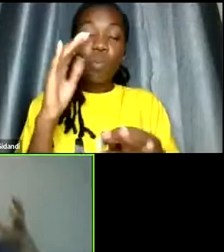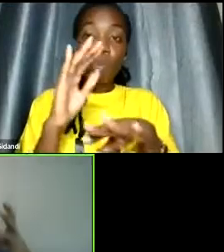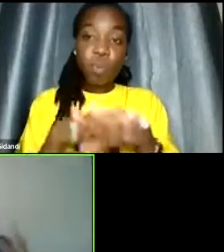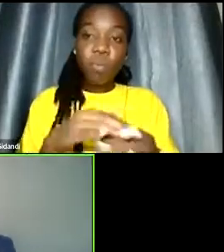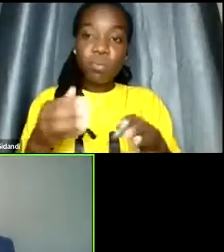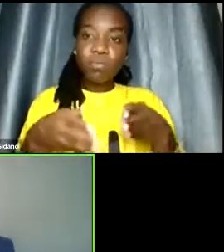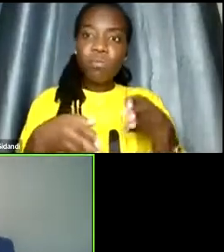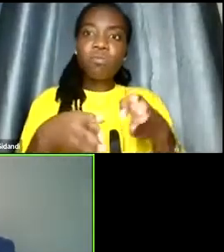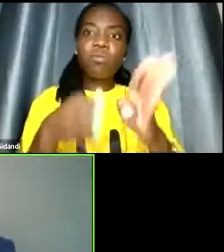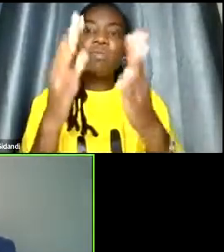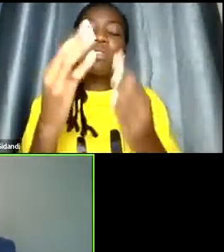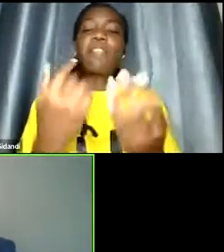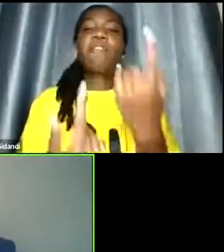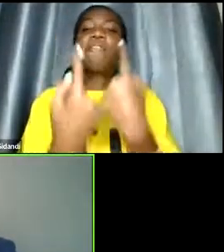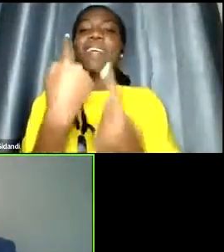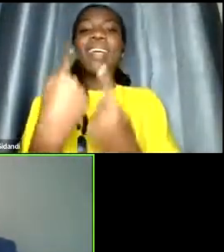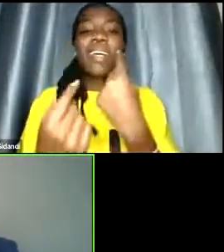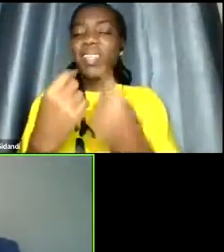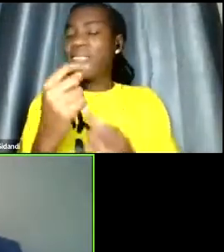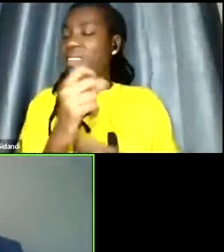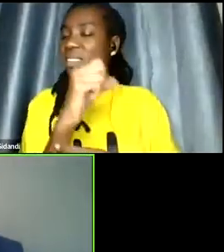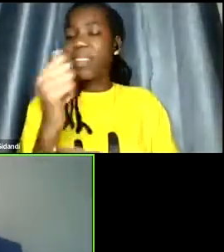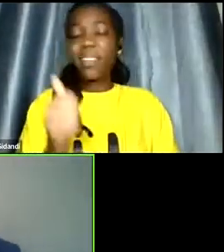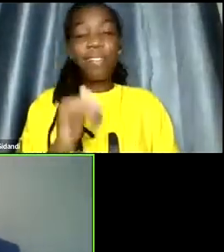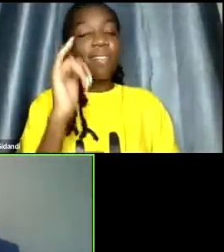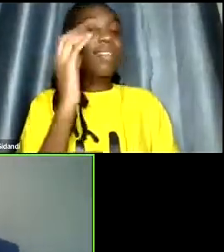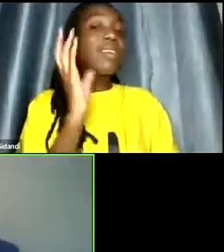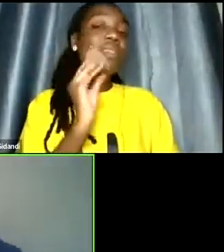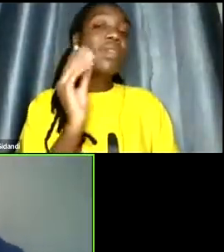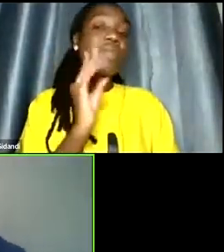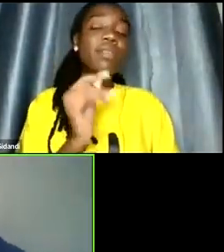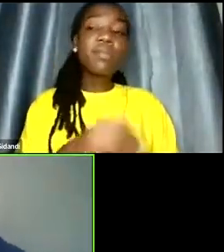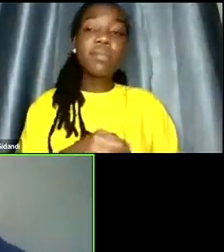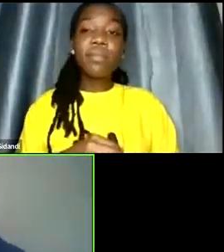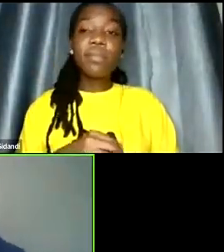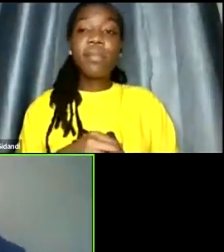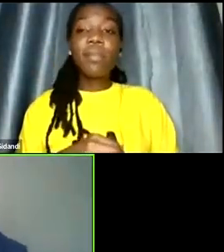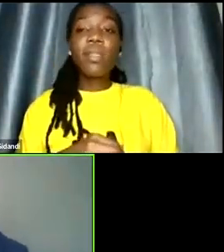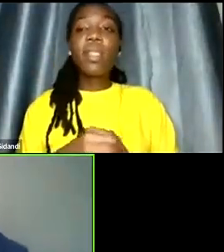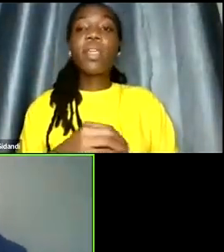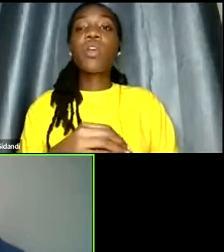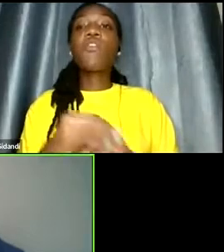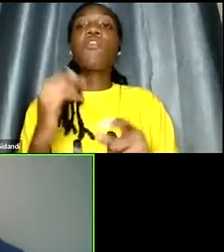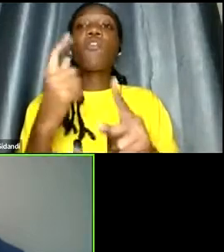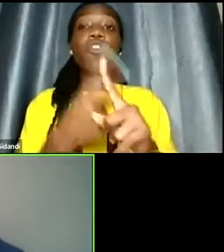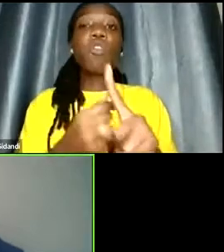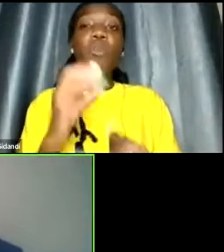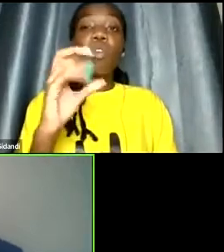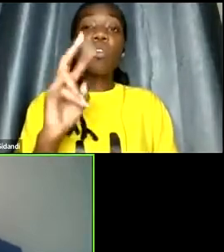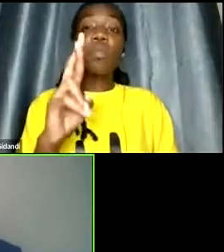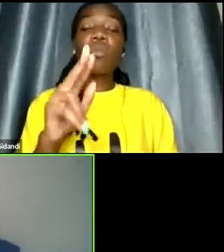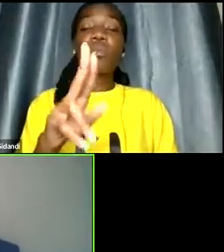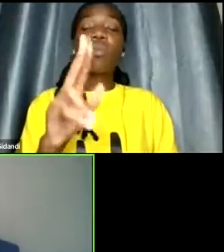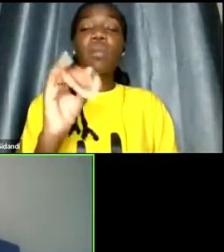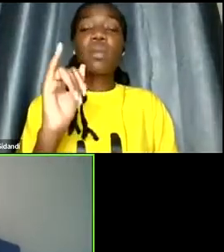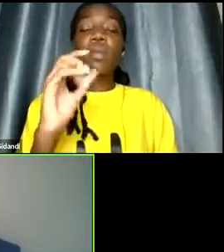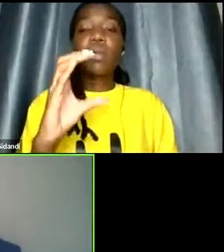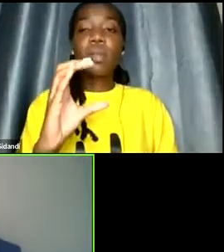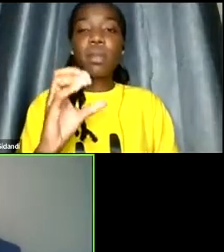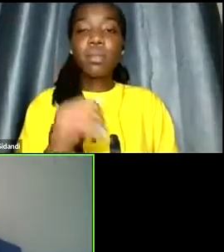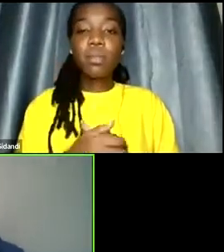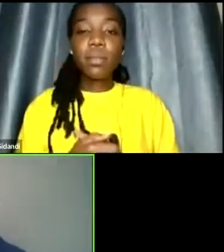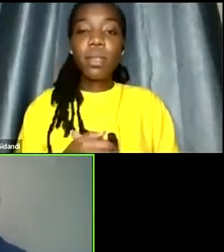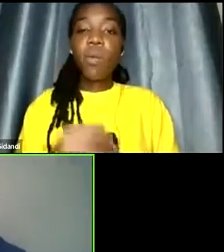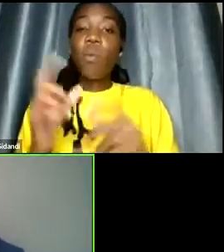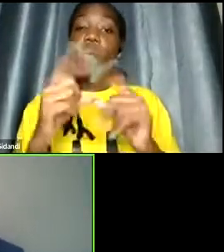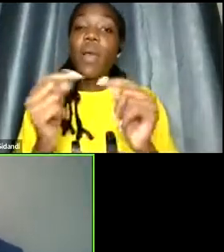that crucible experiments. And give them crucible experiments. Crucible comes from the word crux, which is a Latin word for cross. So